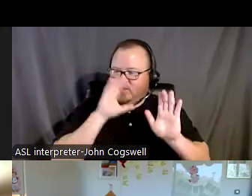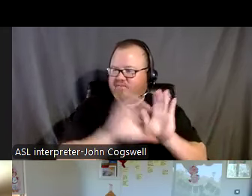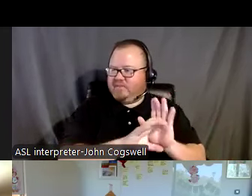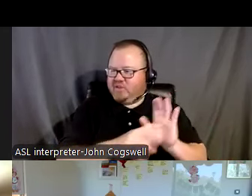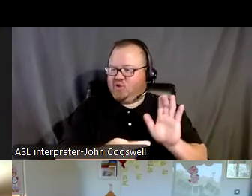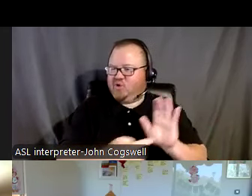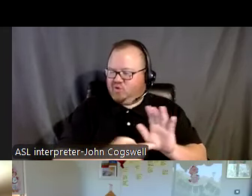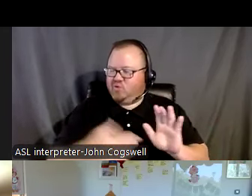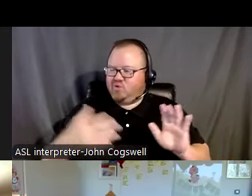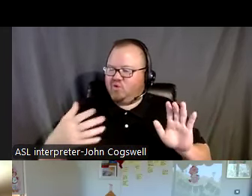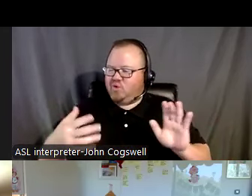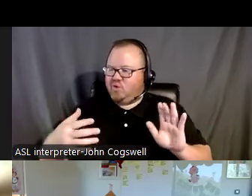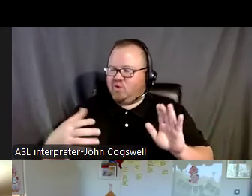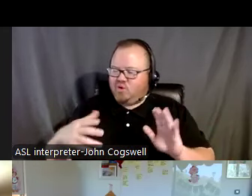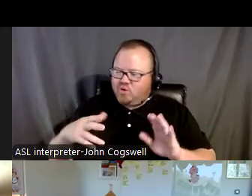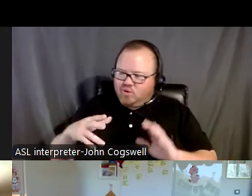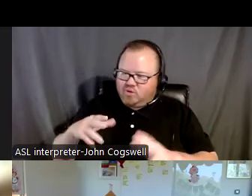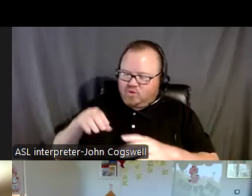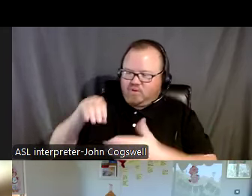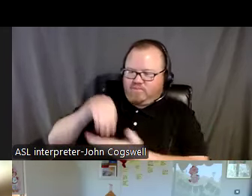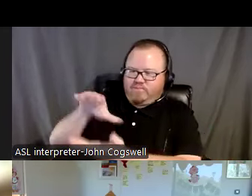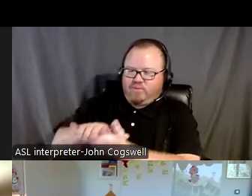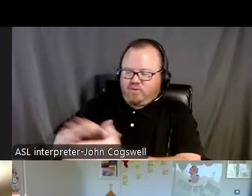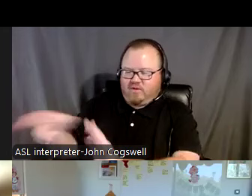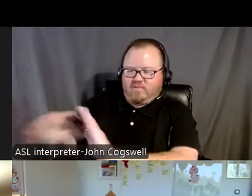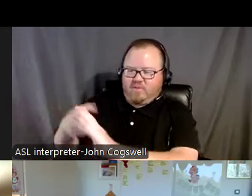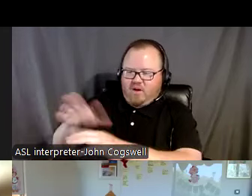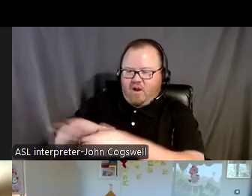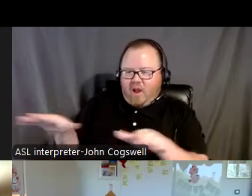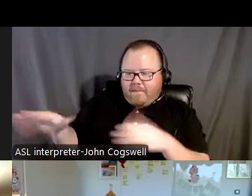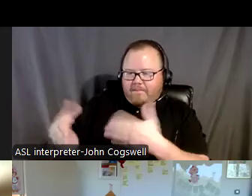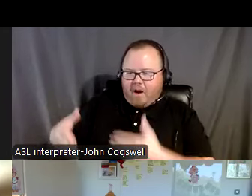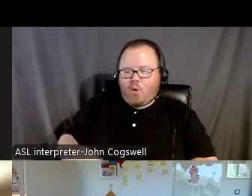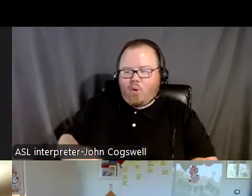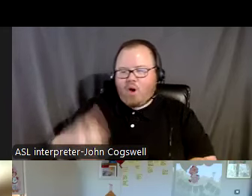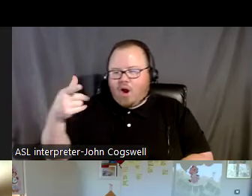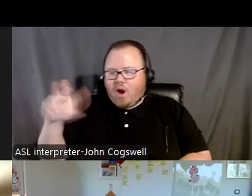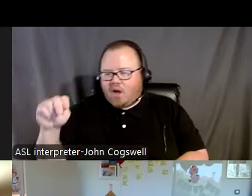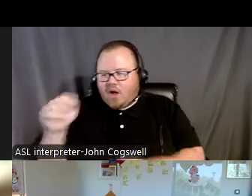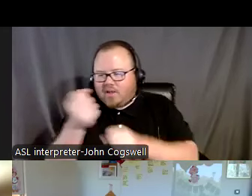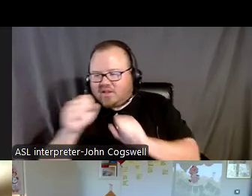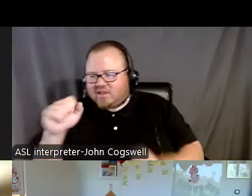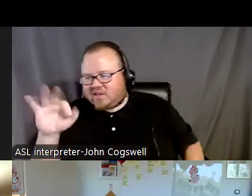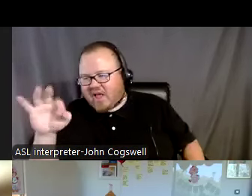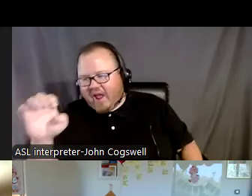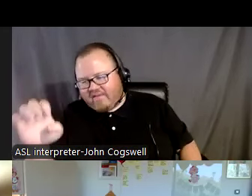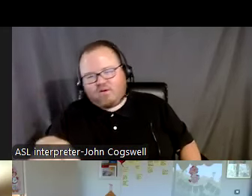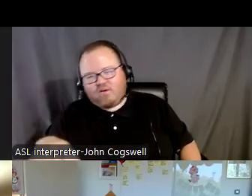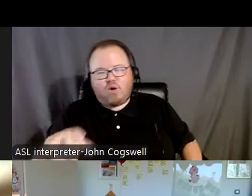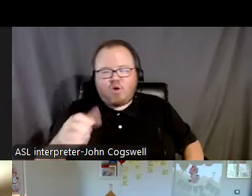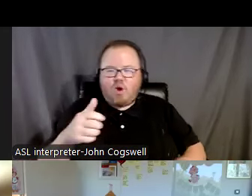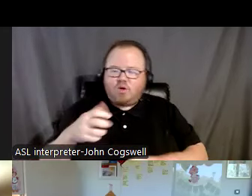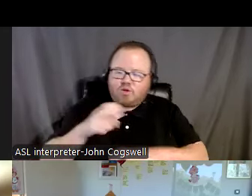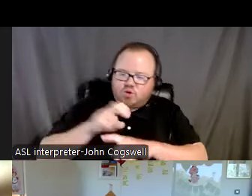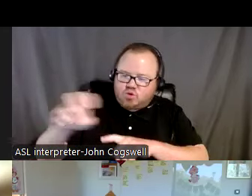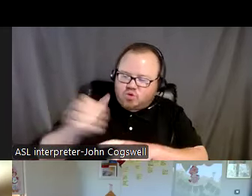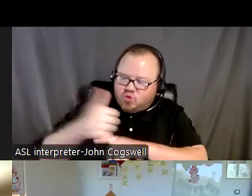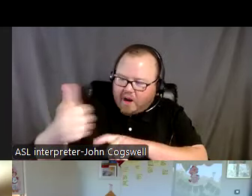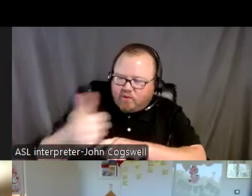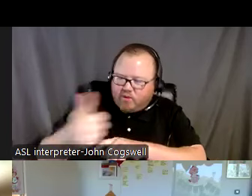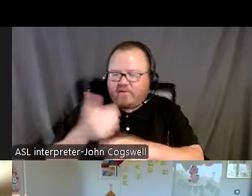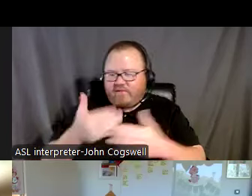those boxes for sale, or on gun safes, or transportation devices. We also created